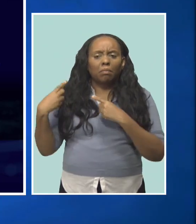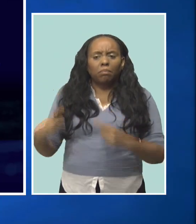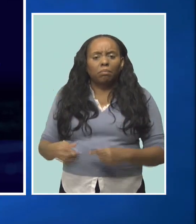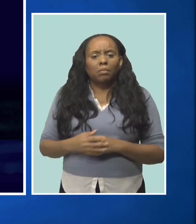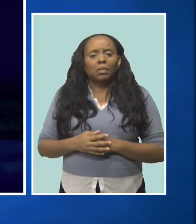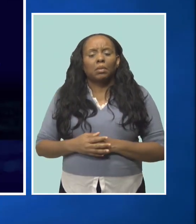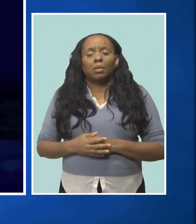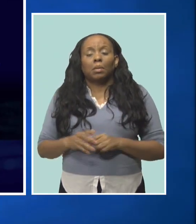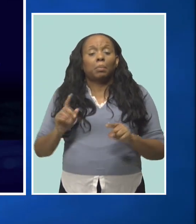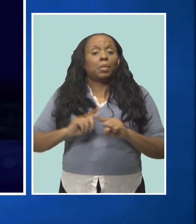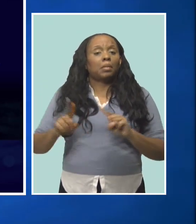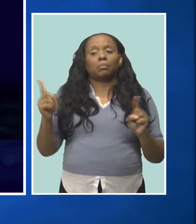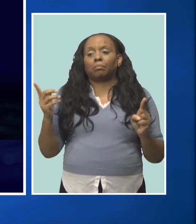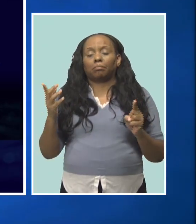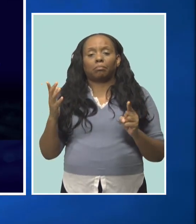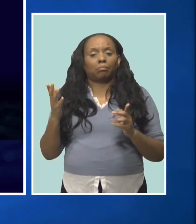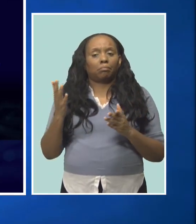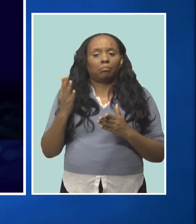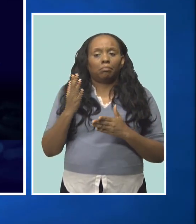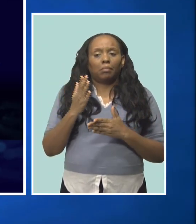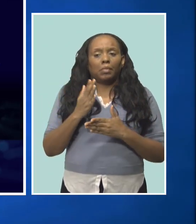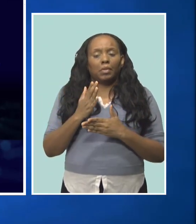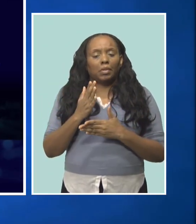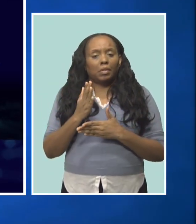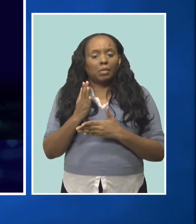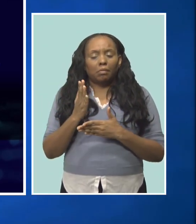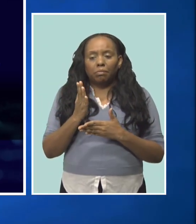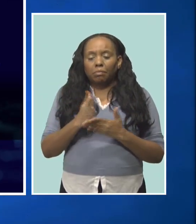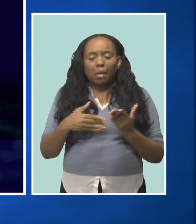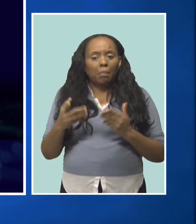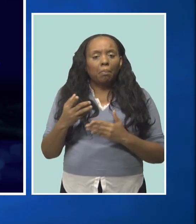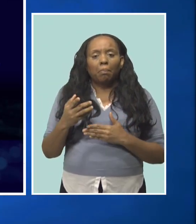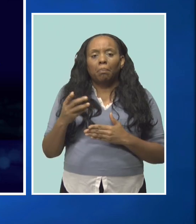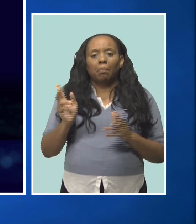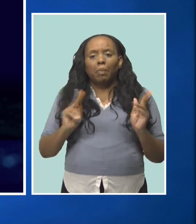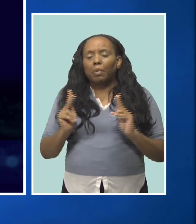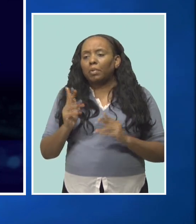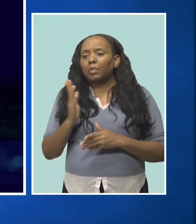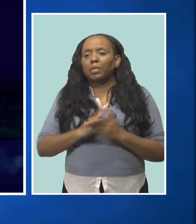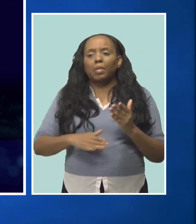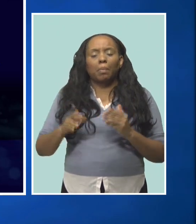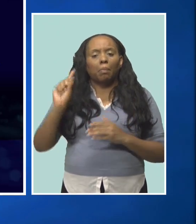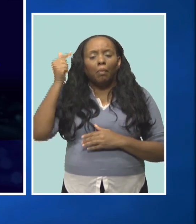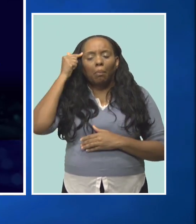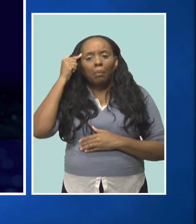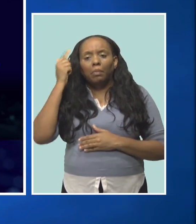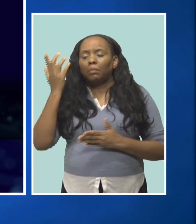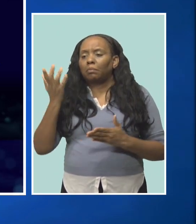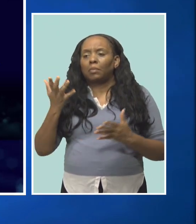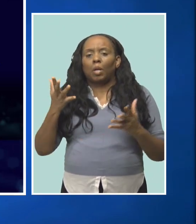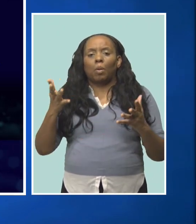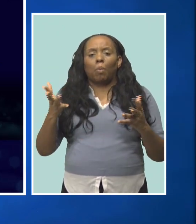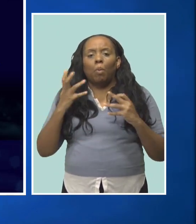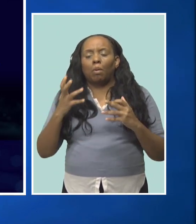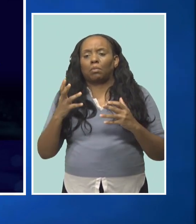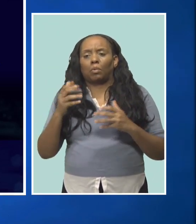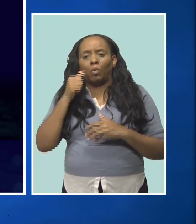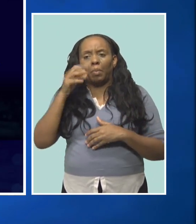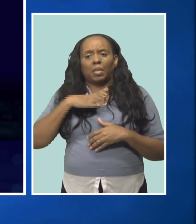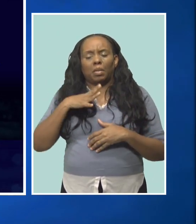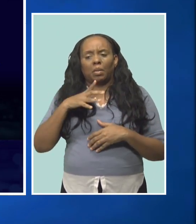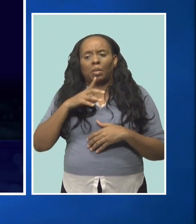had secured, including things like sexual and reproductive health and rights, the anti-gender movement, the rise of misinformation